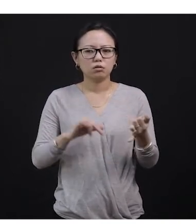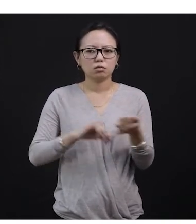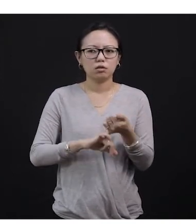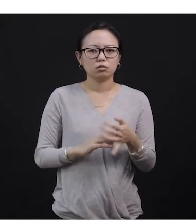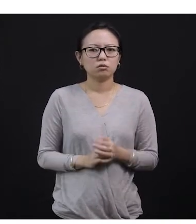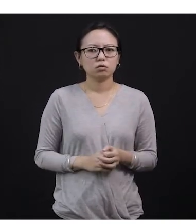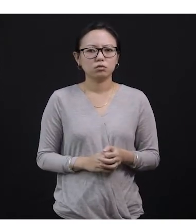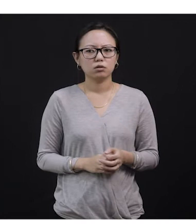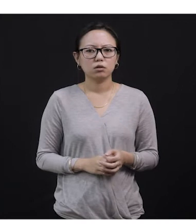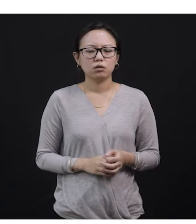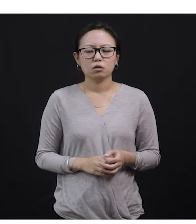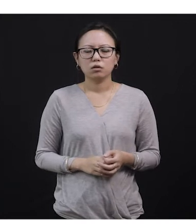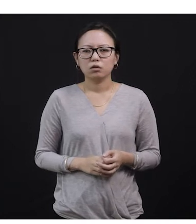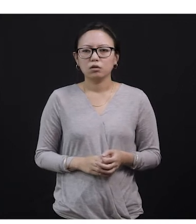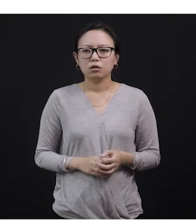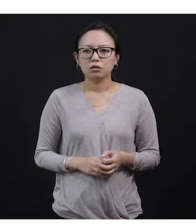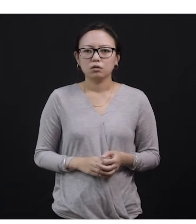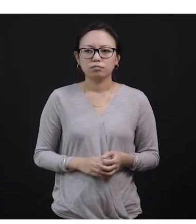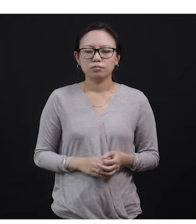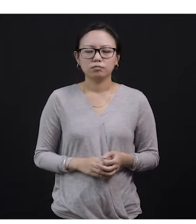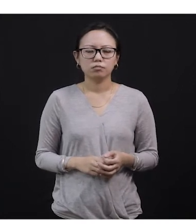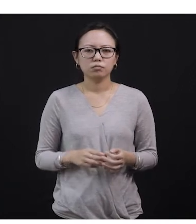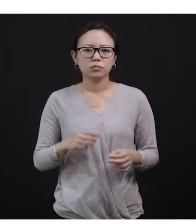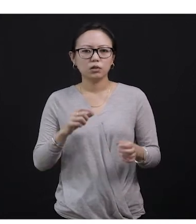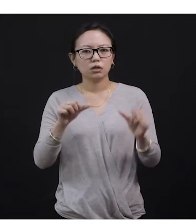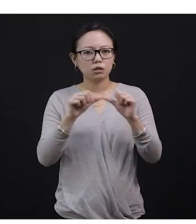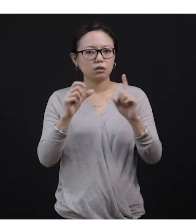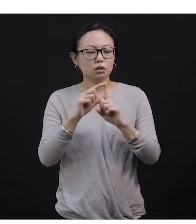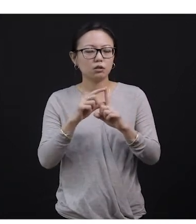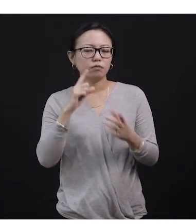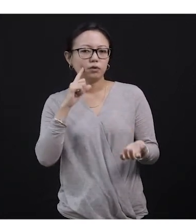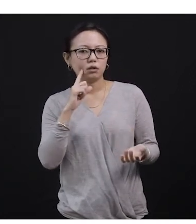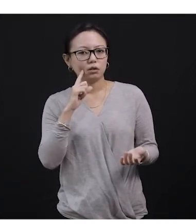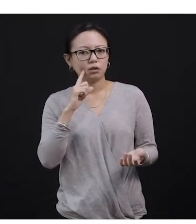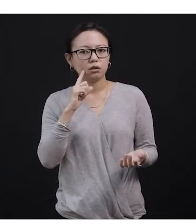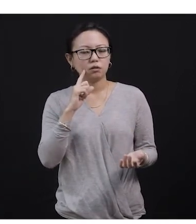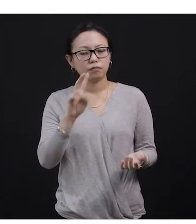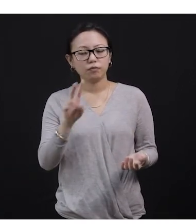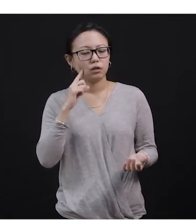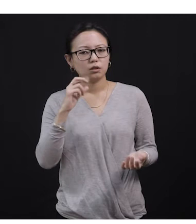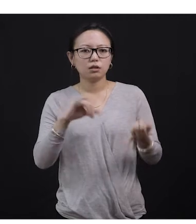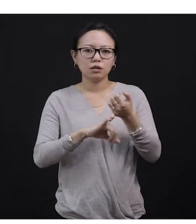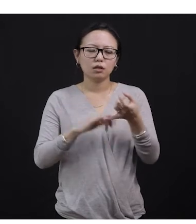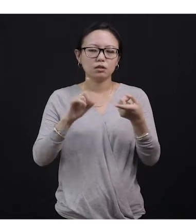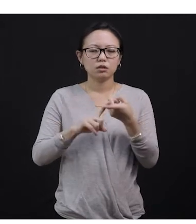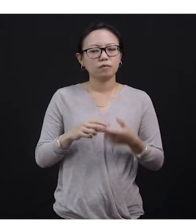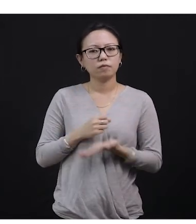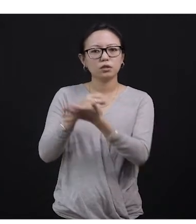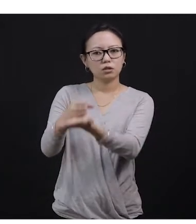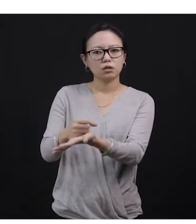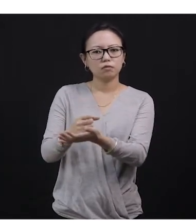and they acted as an advisor for the king. Now, these advisors were also known as Purohitas,